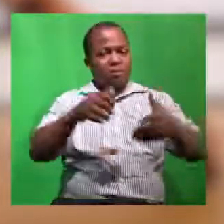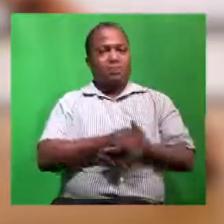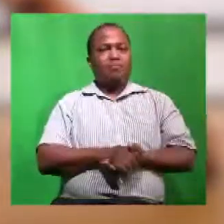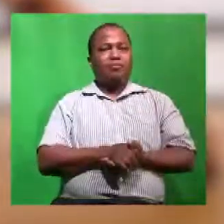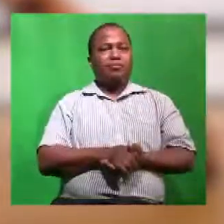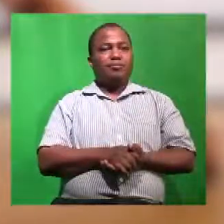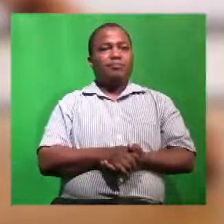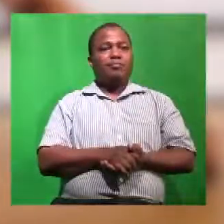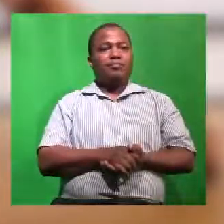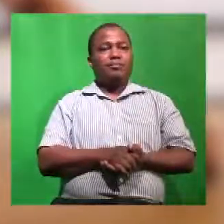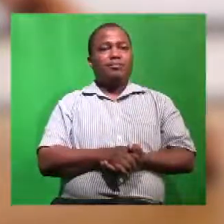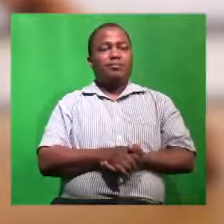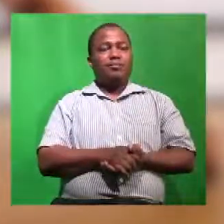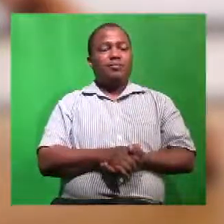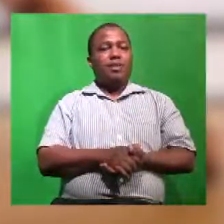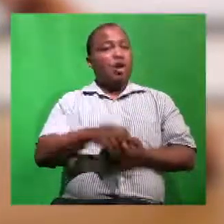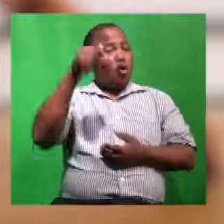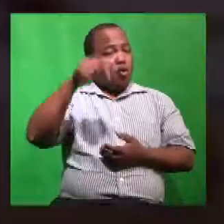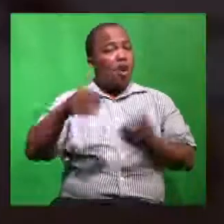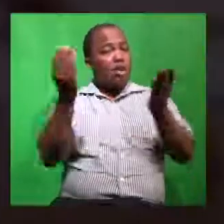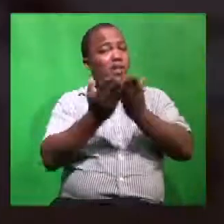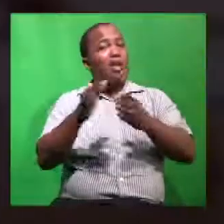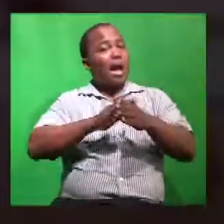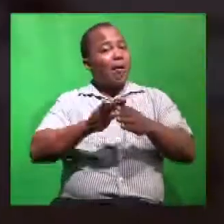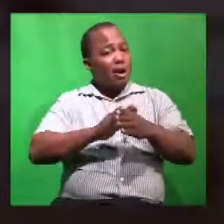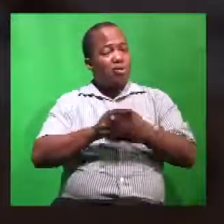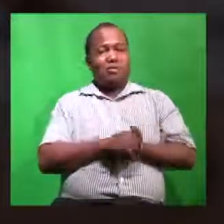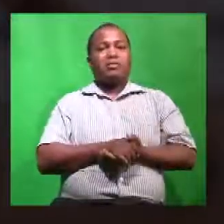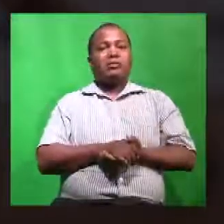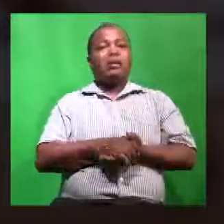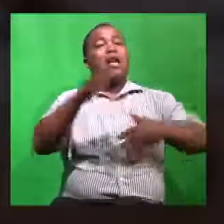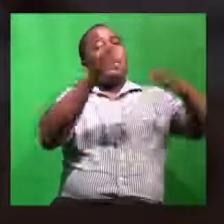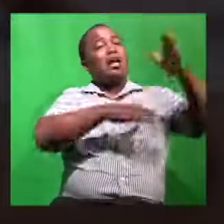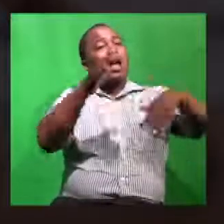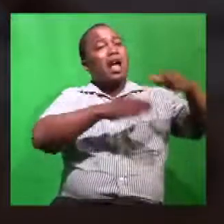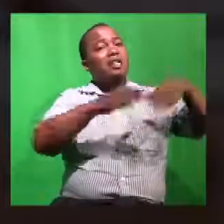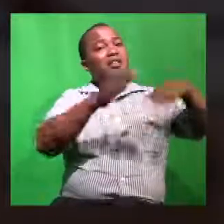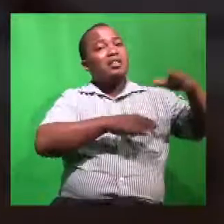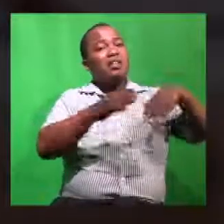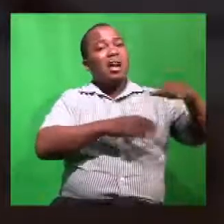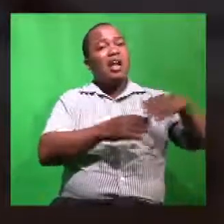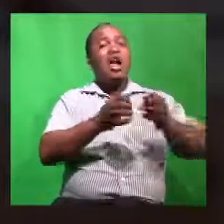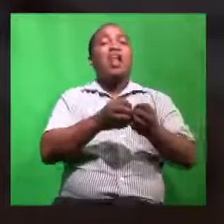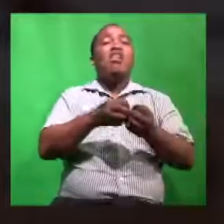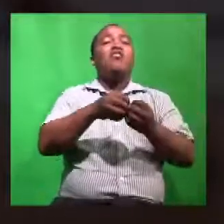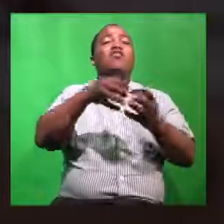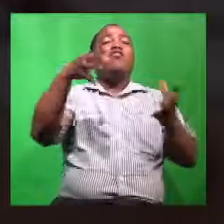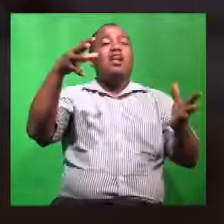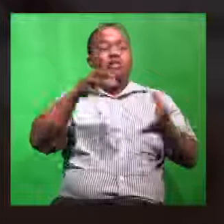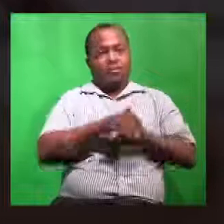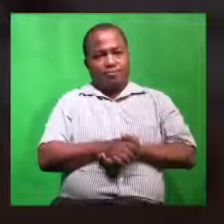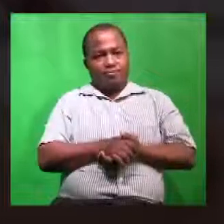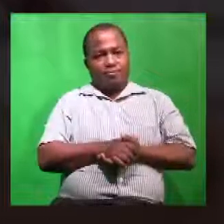thank you very much. My dear student, we learn about cultural values, or cultural